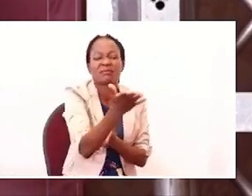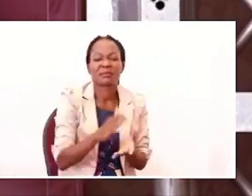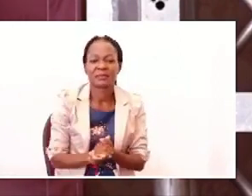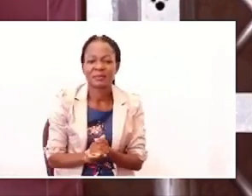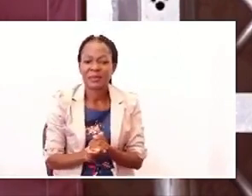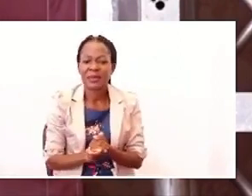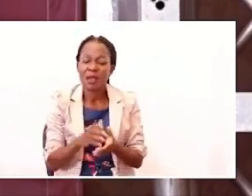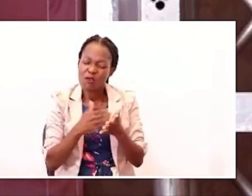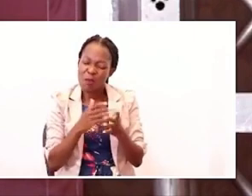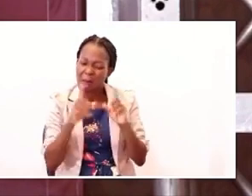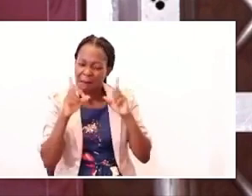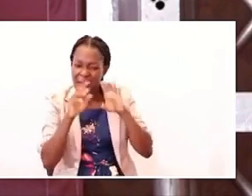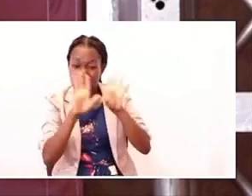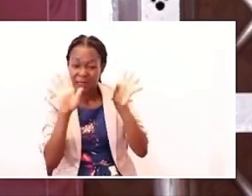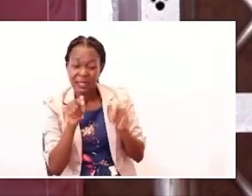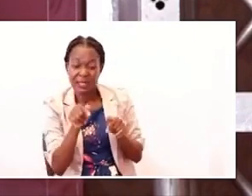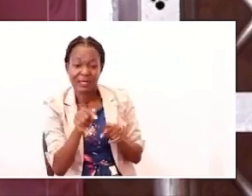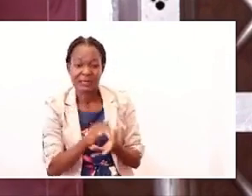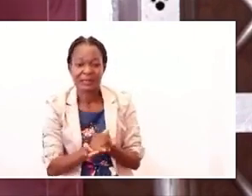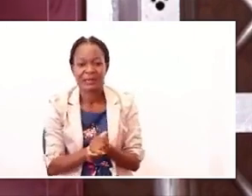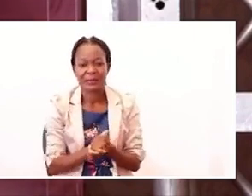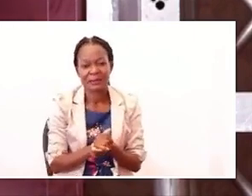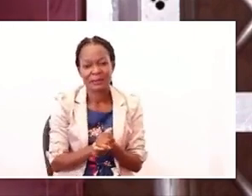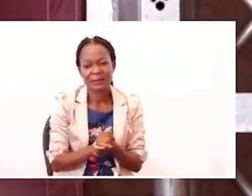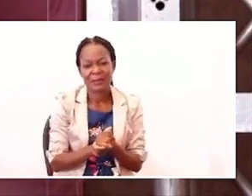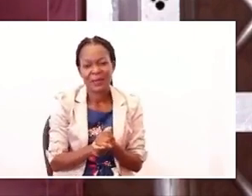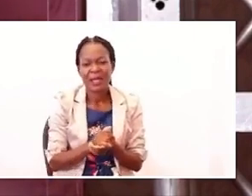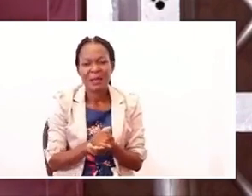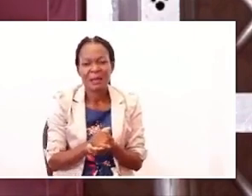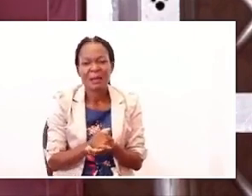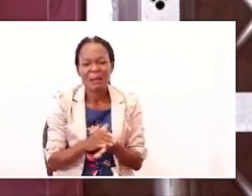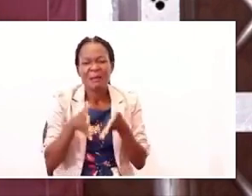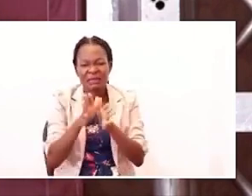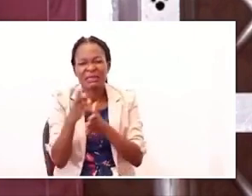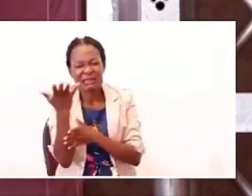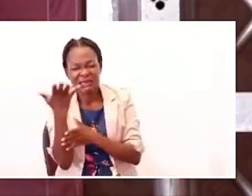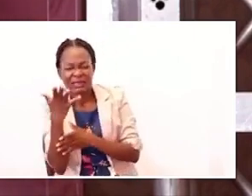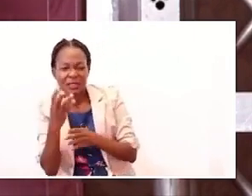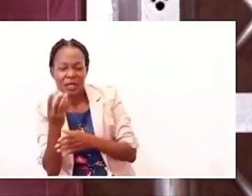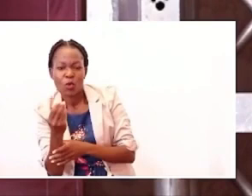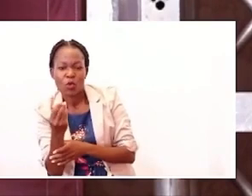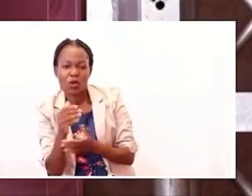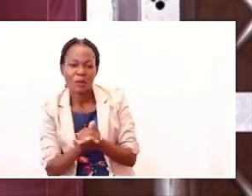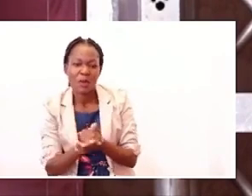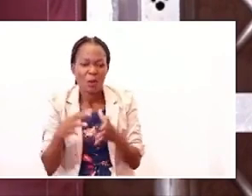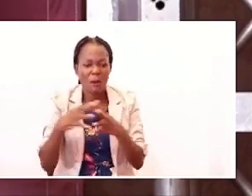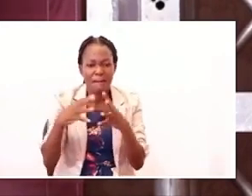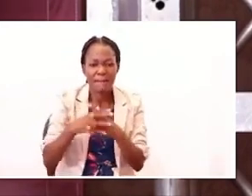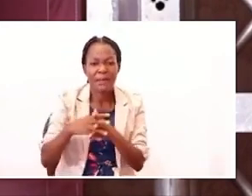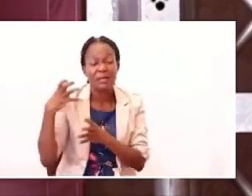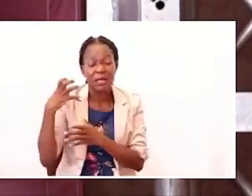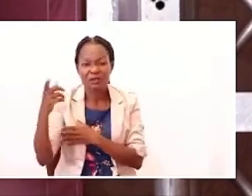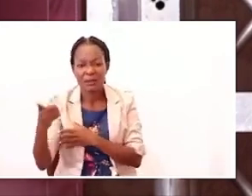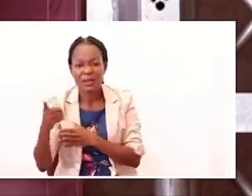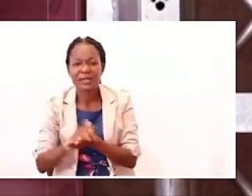From that perspective, the other agents of the economy, namely the firms and the government, are